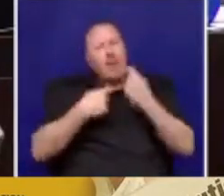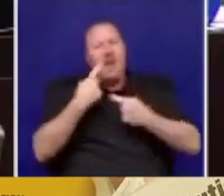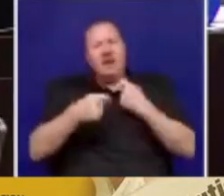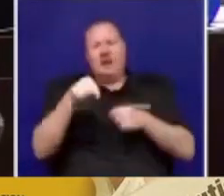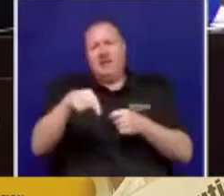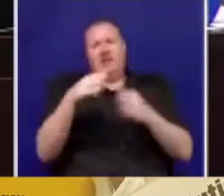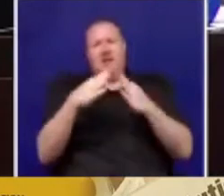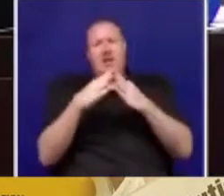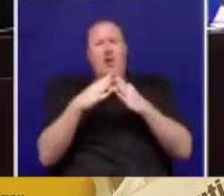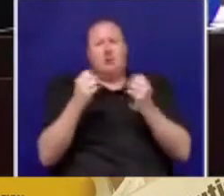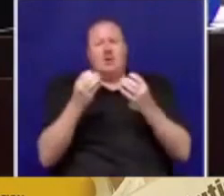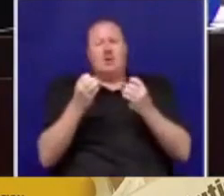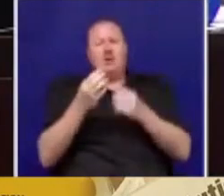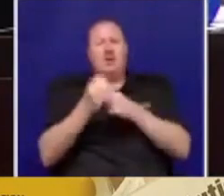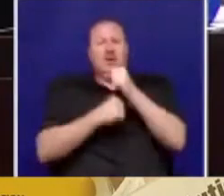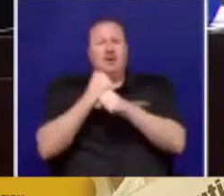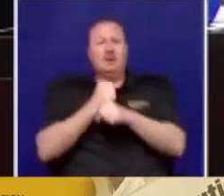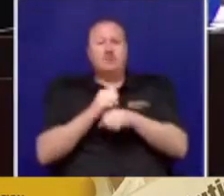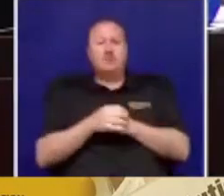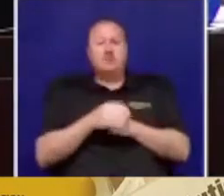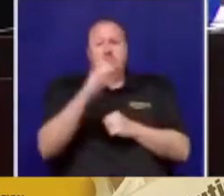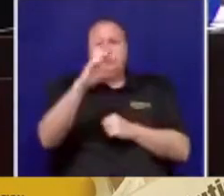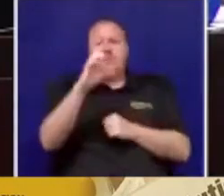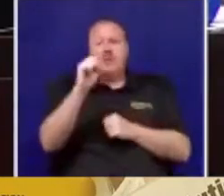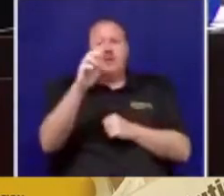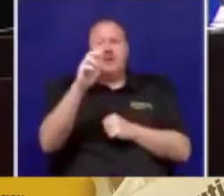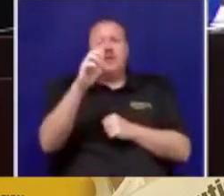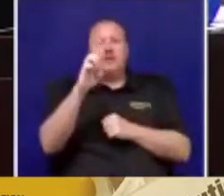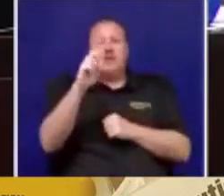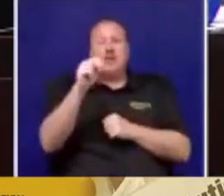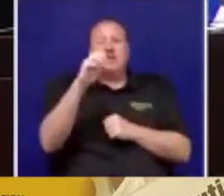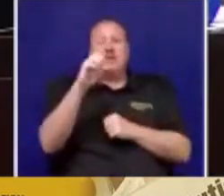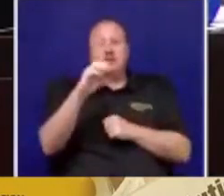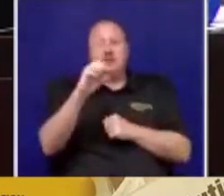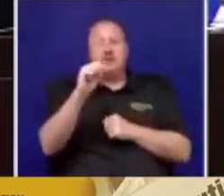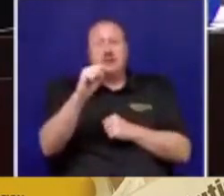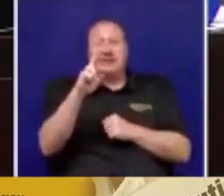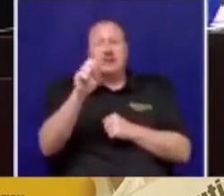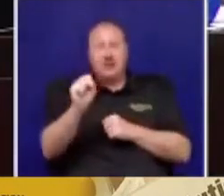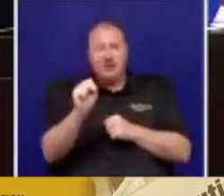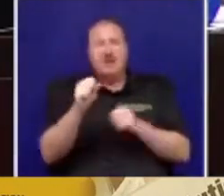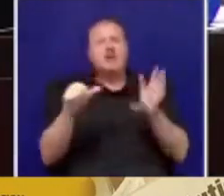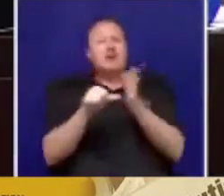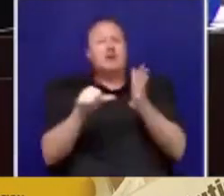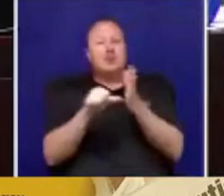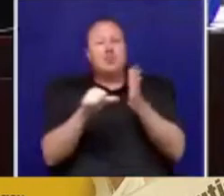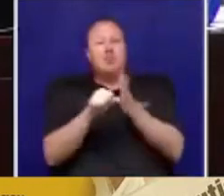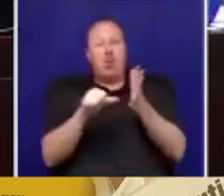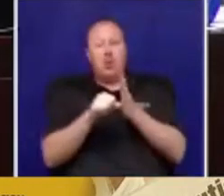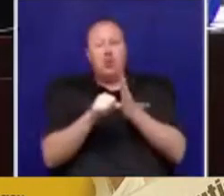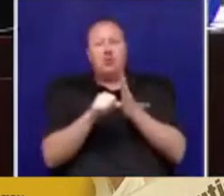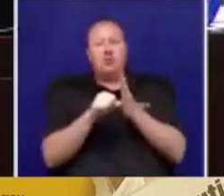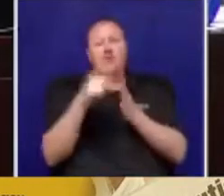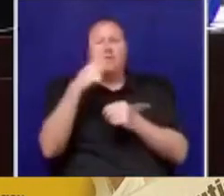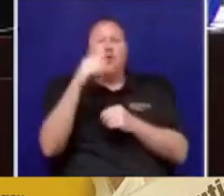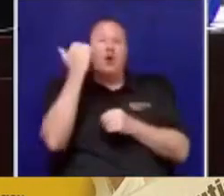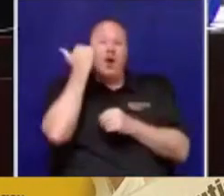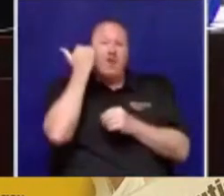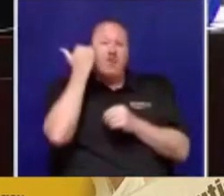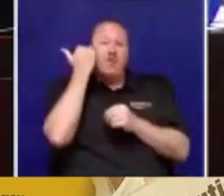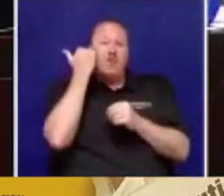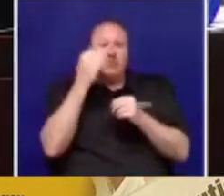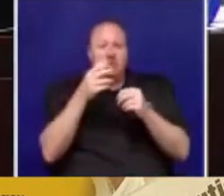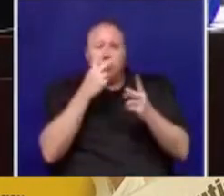A census is a critical tool for government to take stock and to foreground government planning in